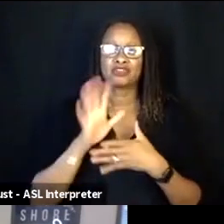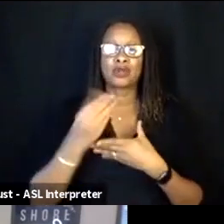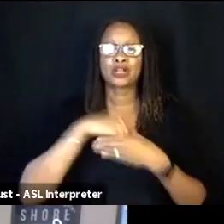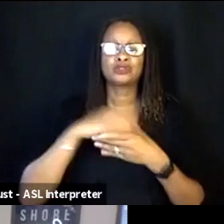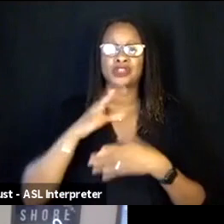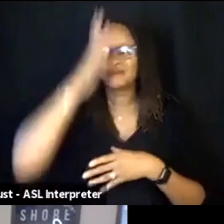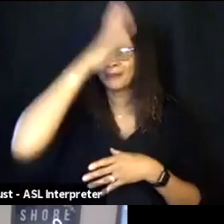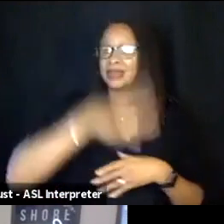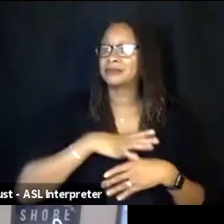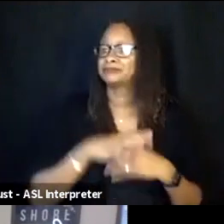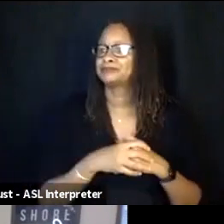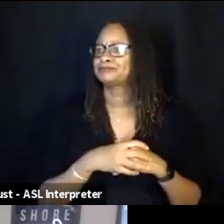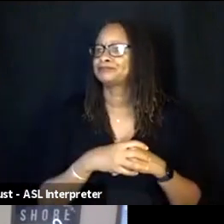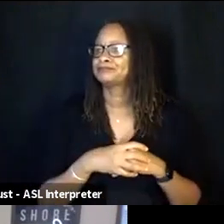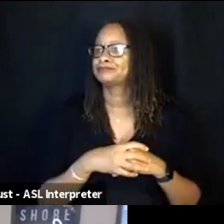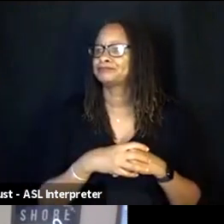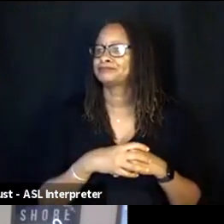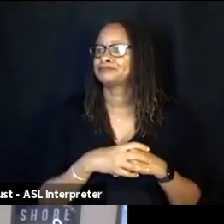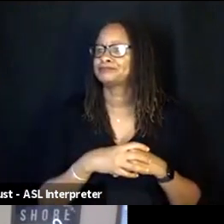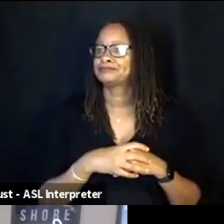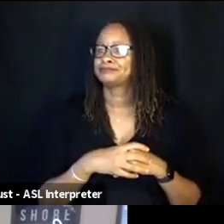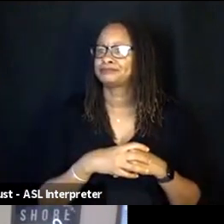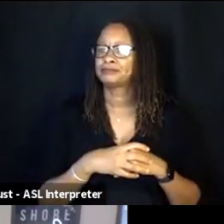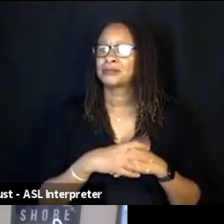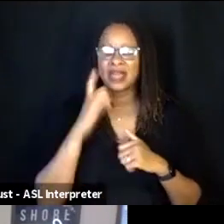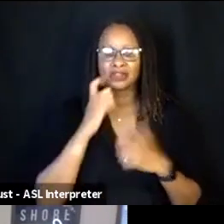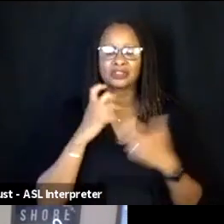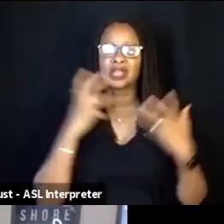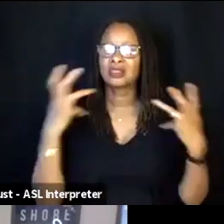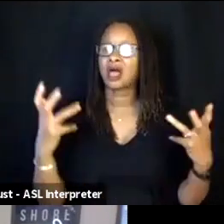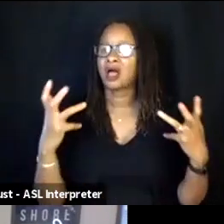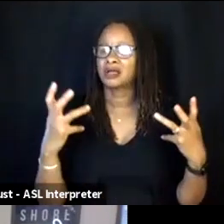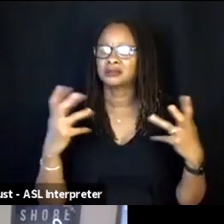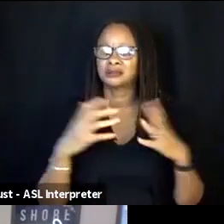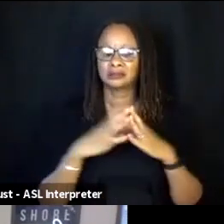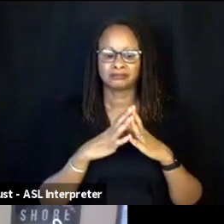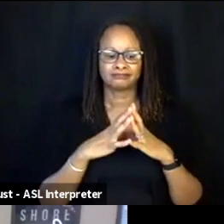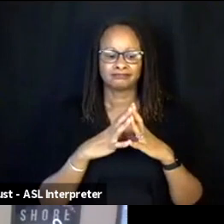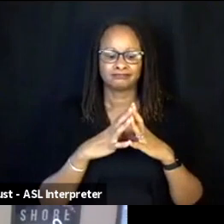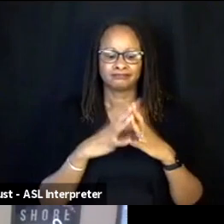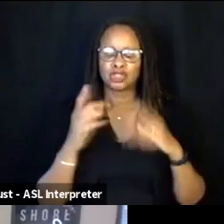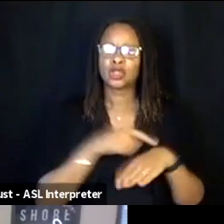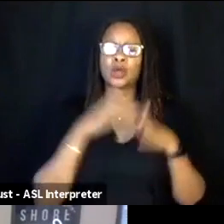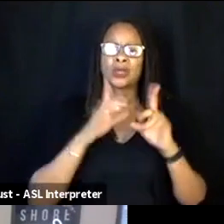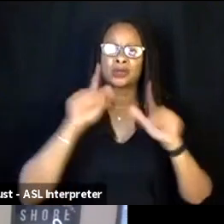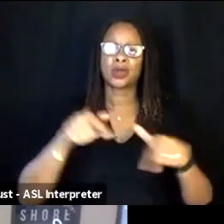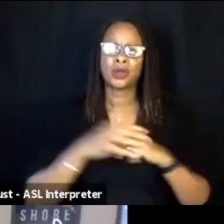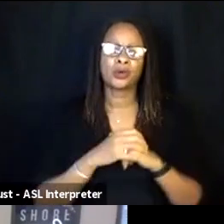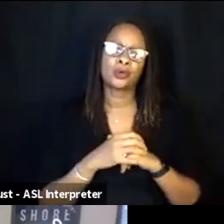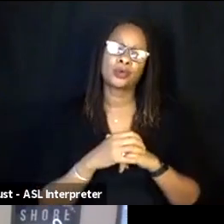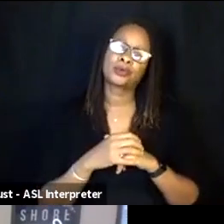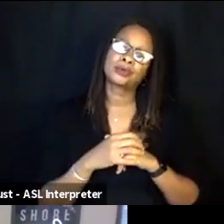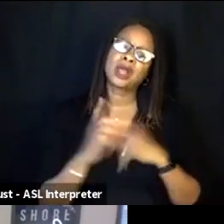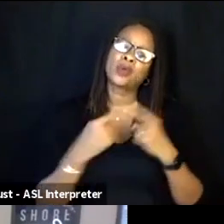men. I think that we have a long way to go when